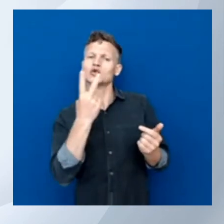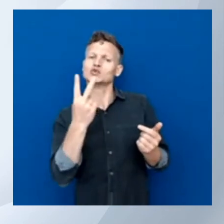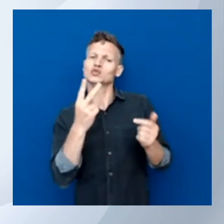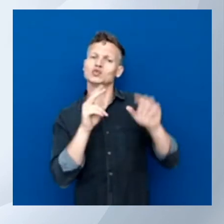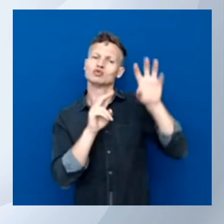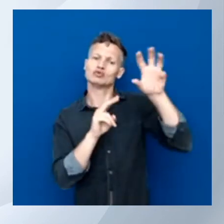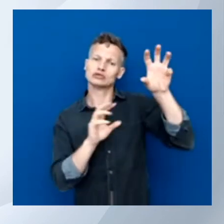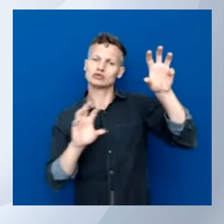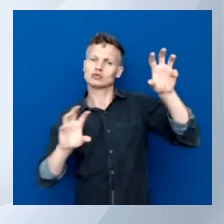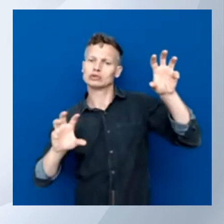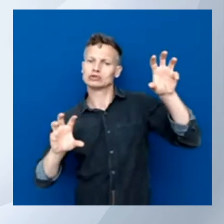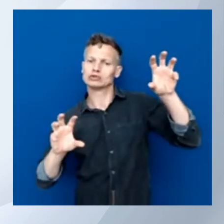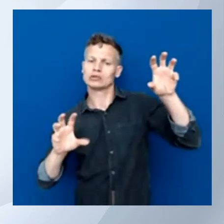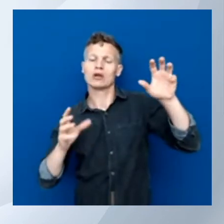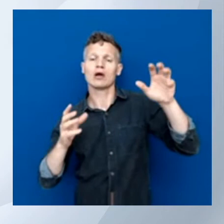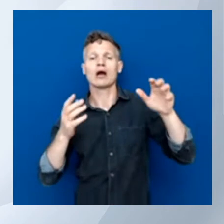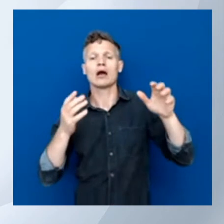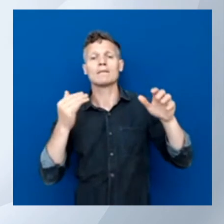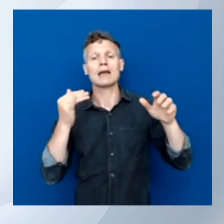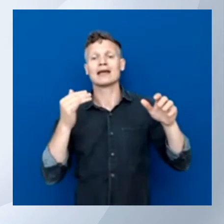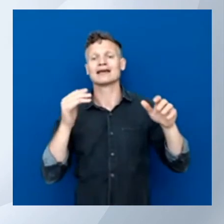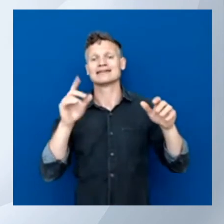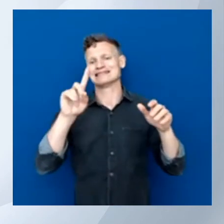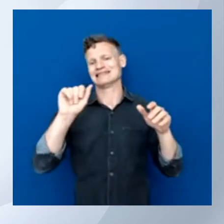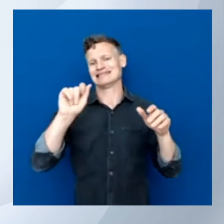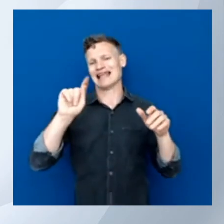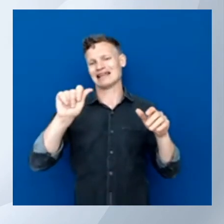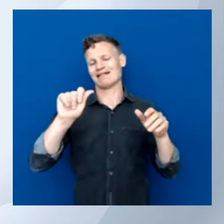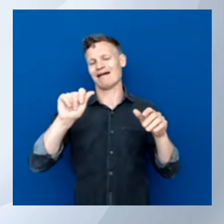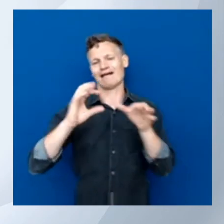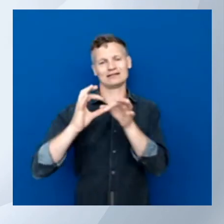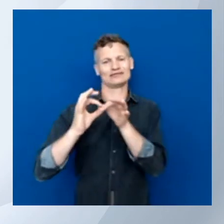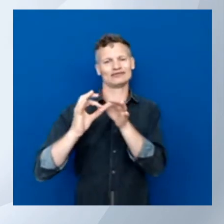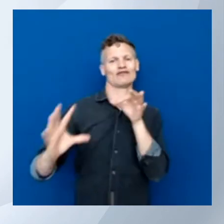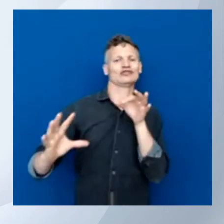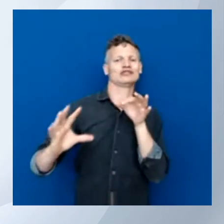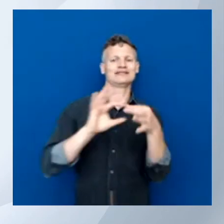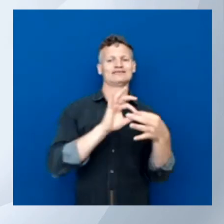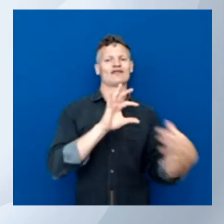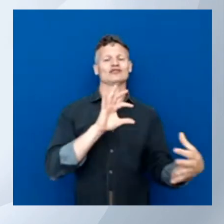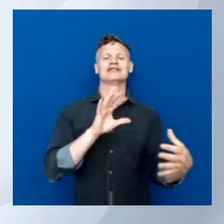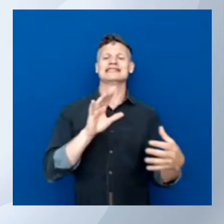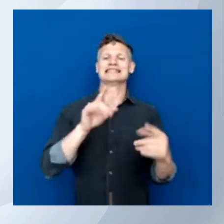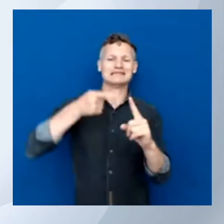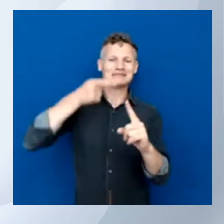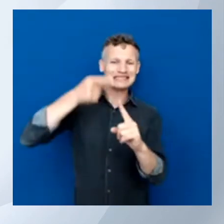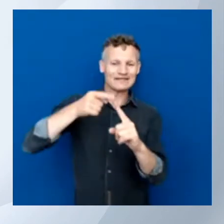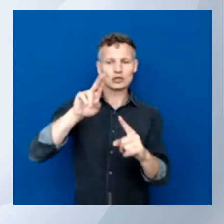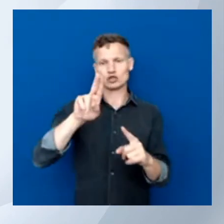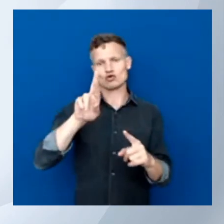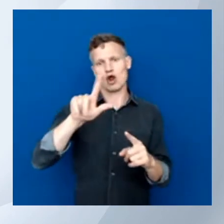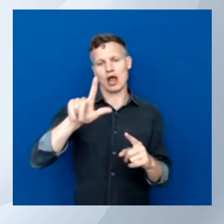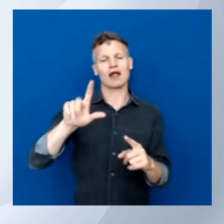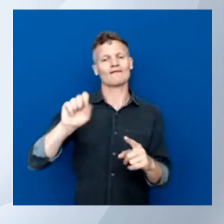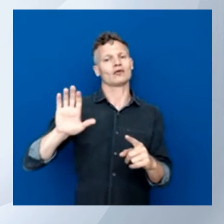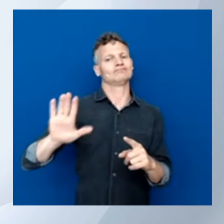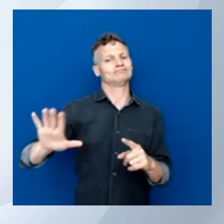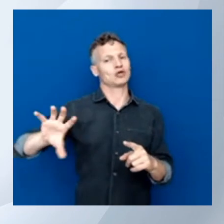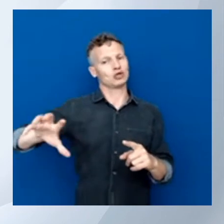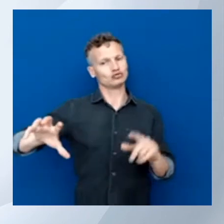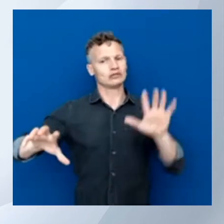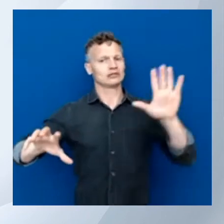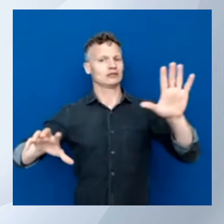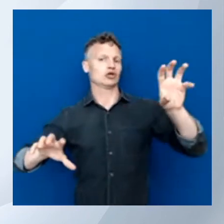maybe for a data sovereignty point of view, you have specific URLs which should only live in a specific country. Well, you can do that pretty